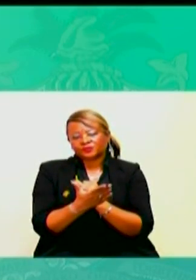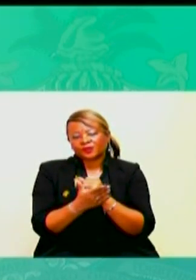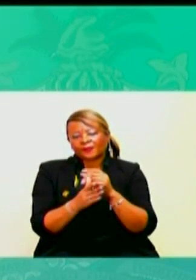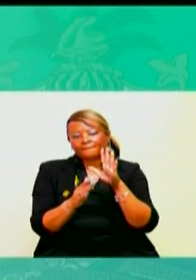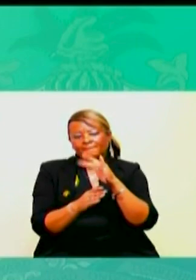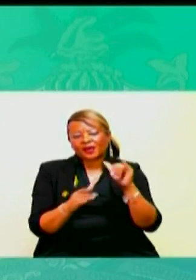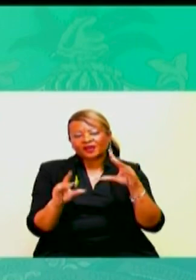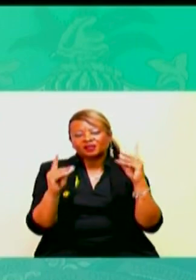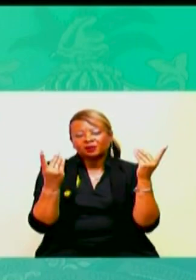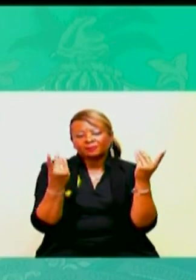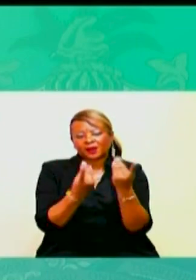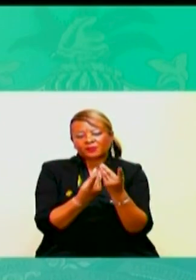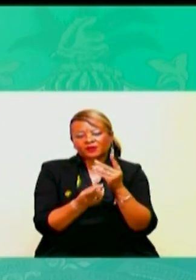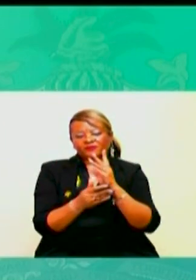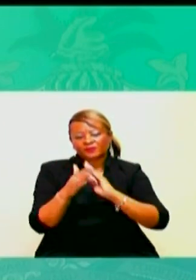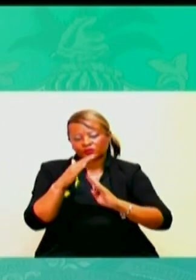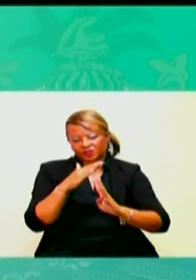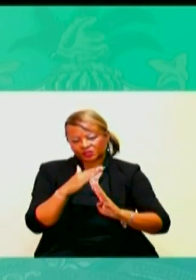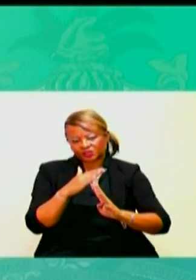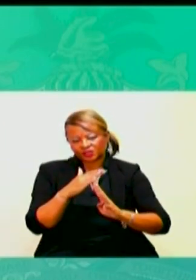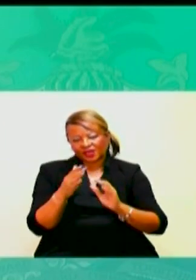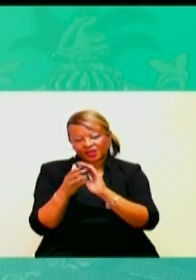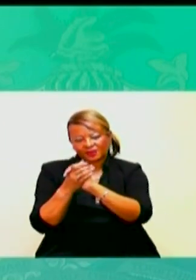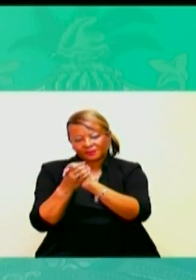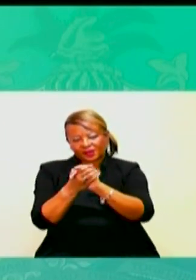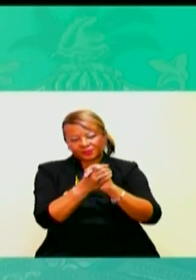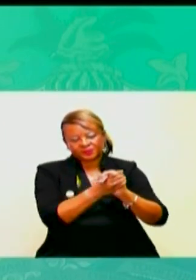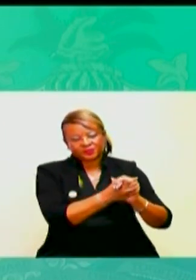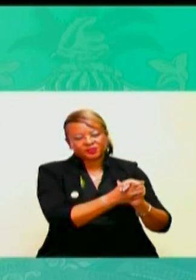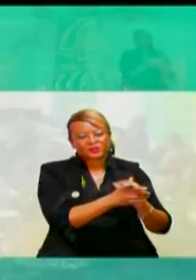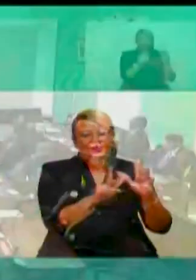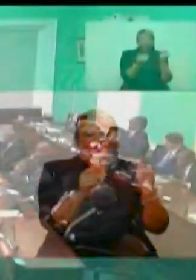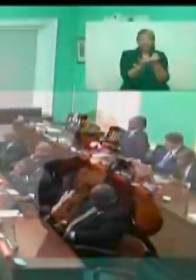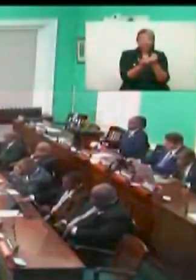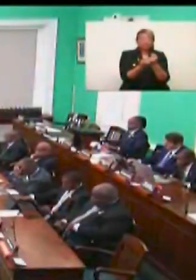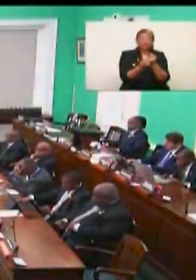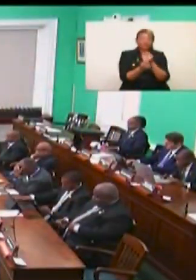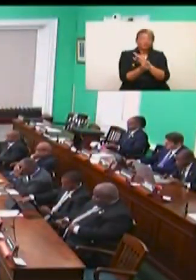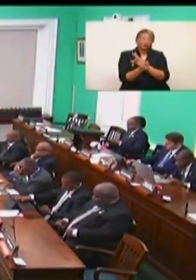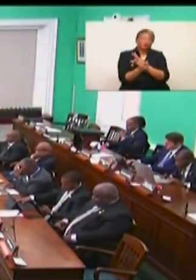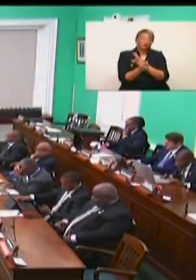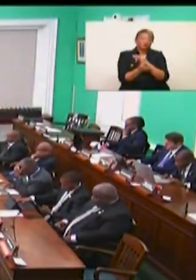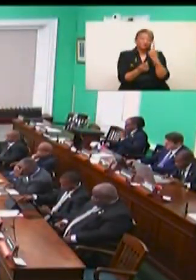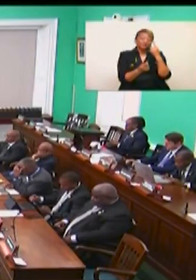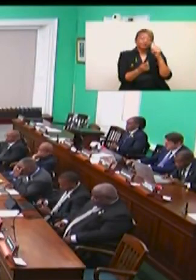Department of Immigration. Wow. I commend you, Director Ferguson, and your team.